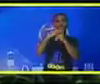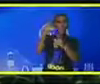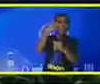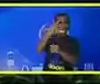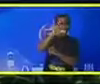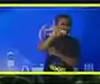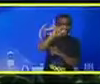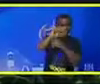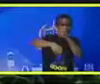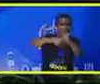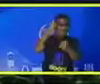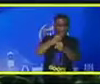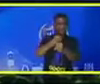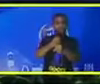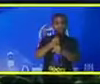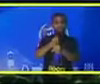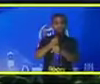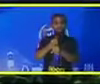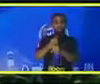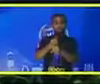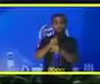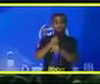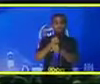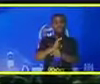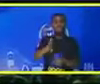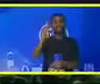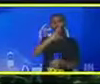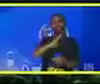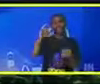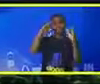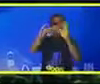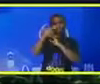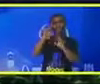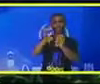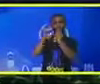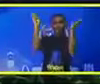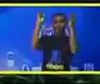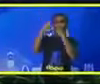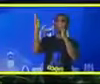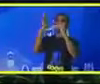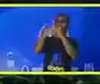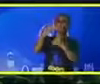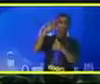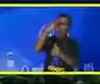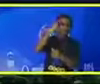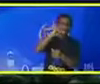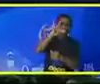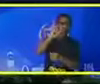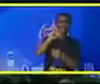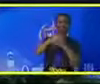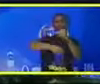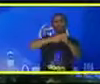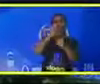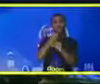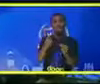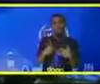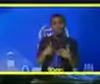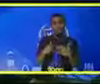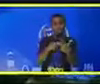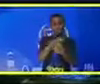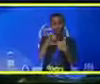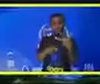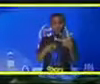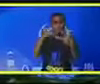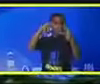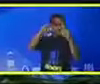God incarnate. It took the prophetic to open his heavens for 30 years. There were three prophets in total